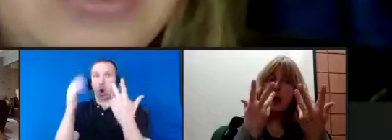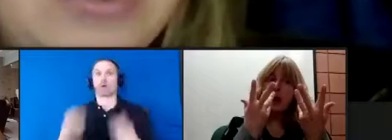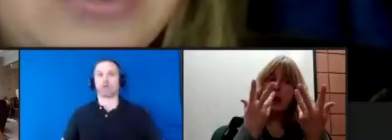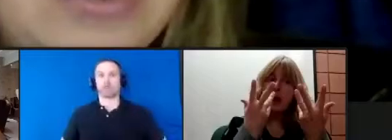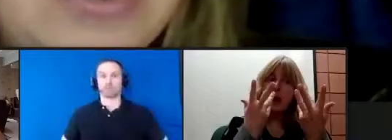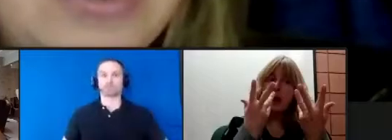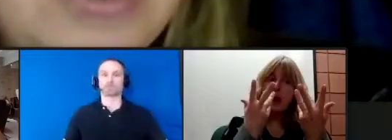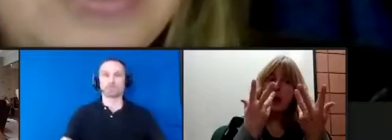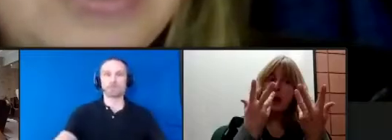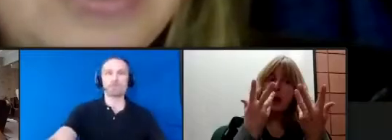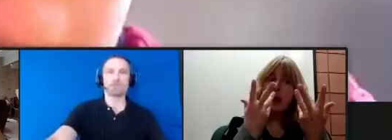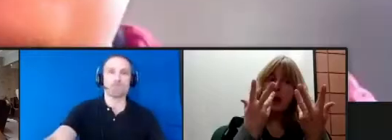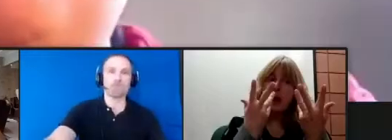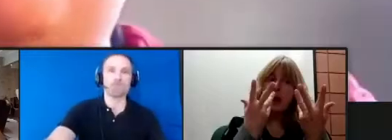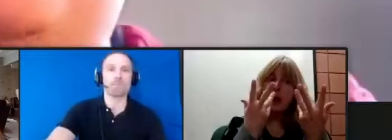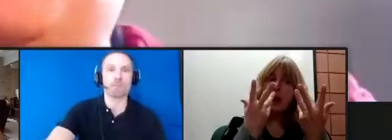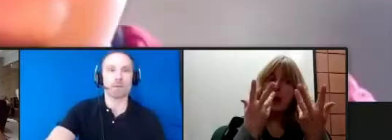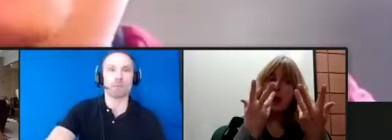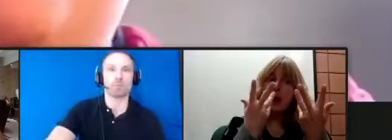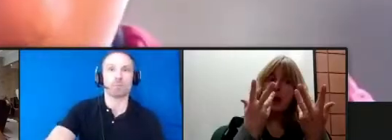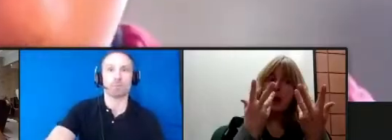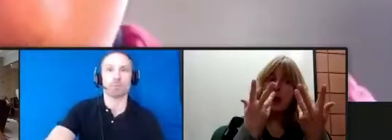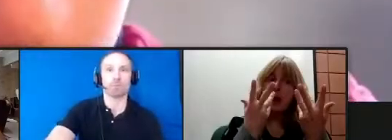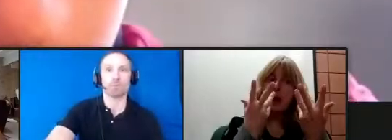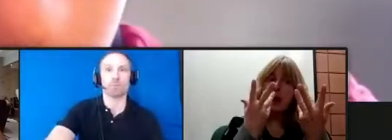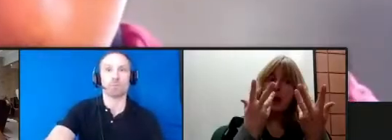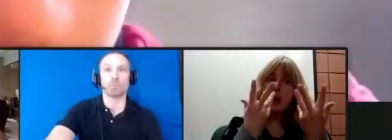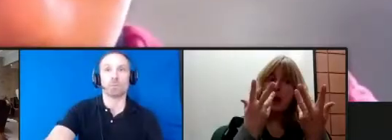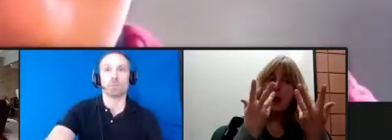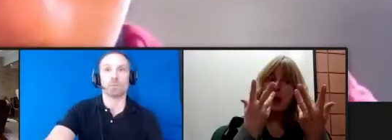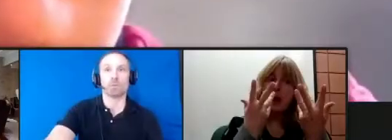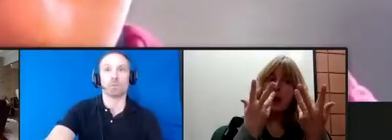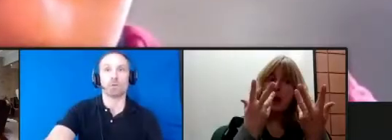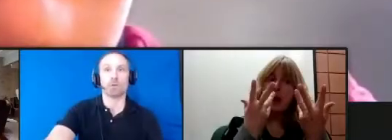Really? In terms of laboratory confirmed influenza.